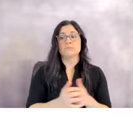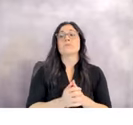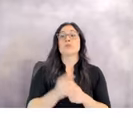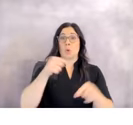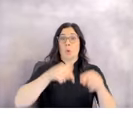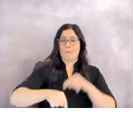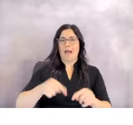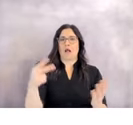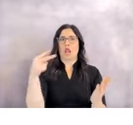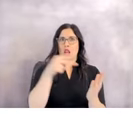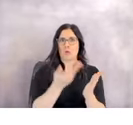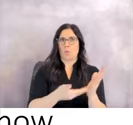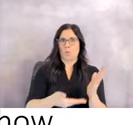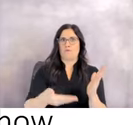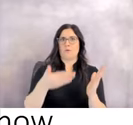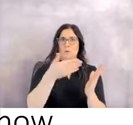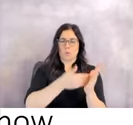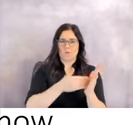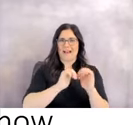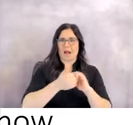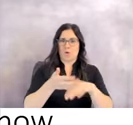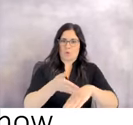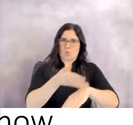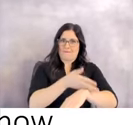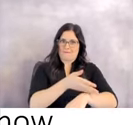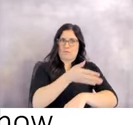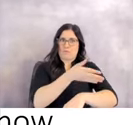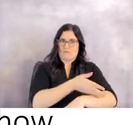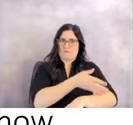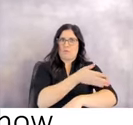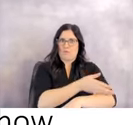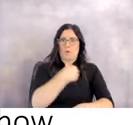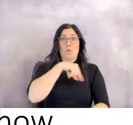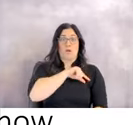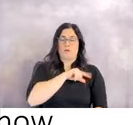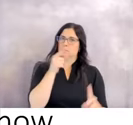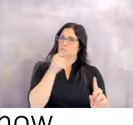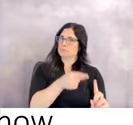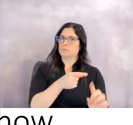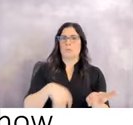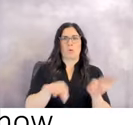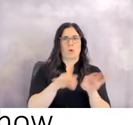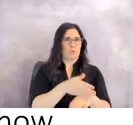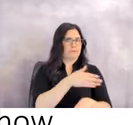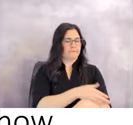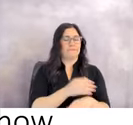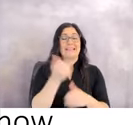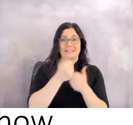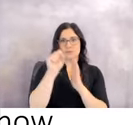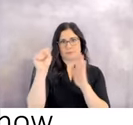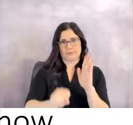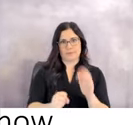and keep looking at how do you keep improving your quality each semester.